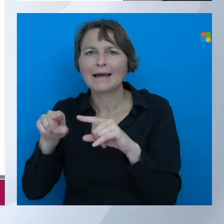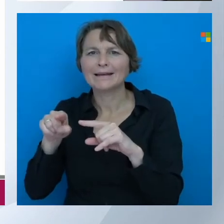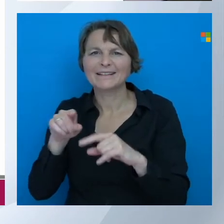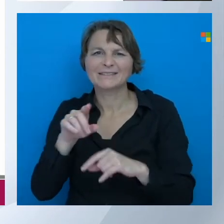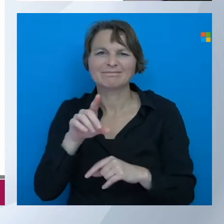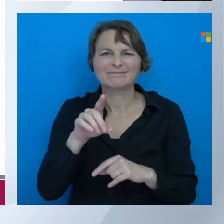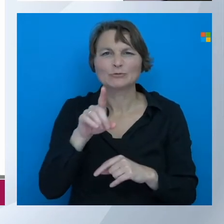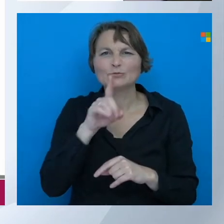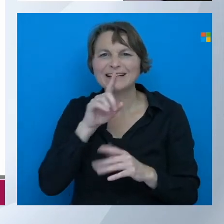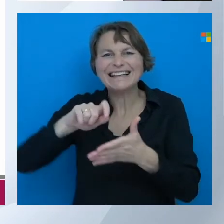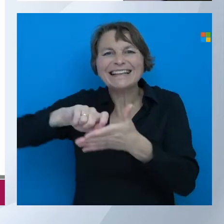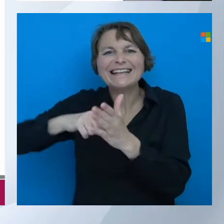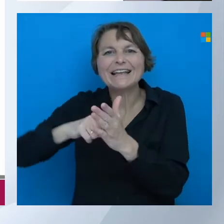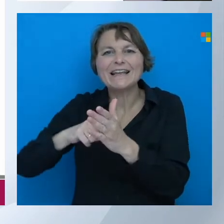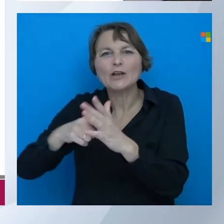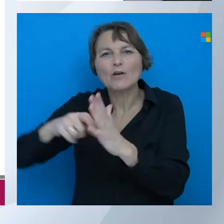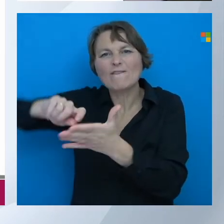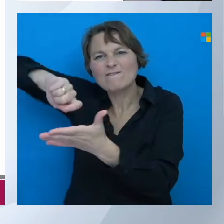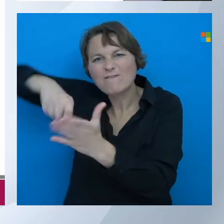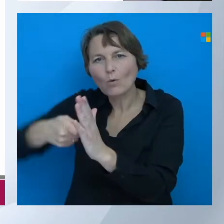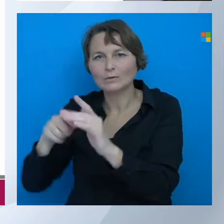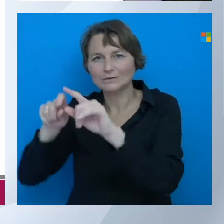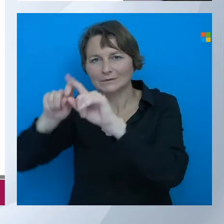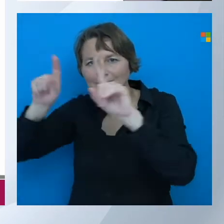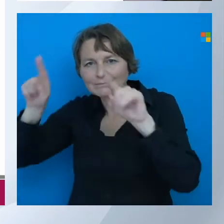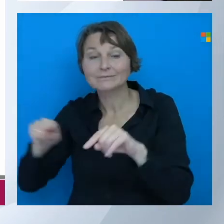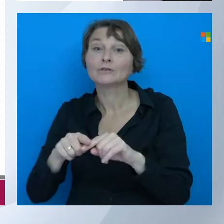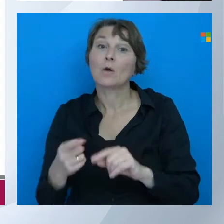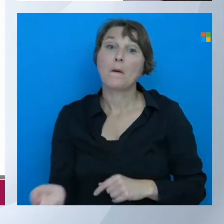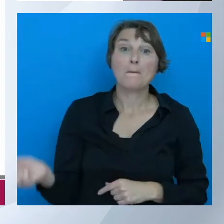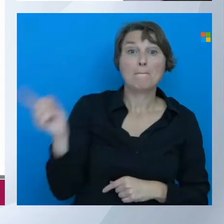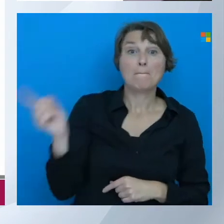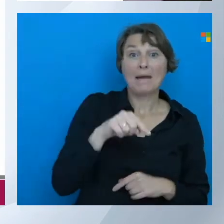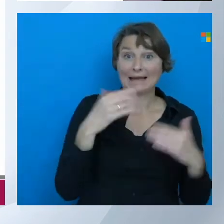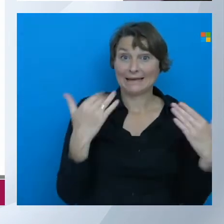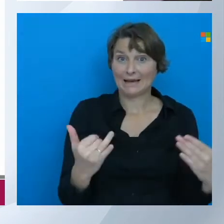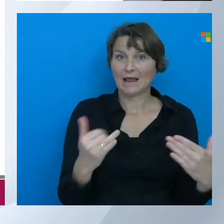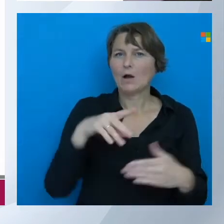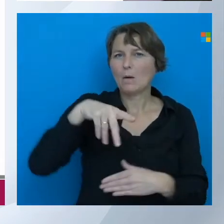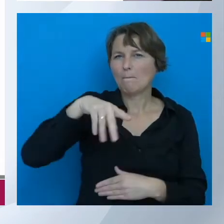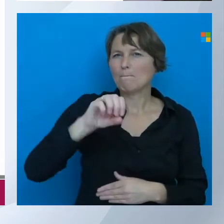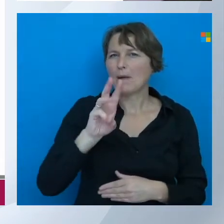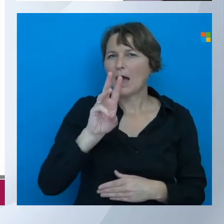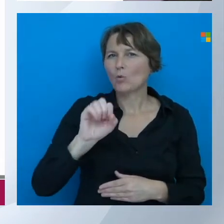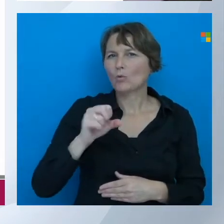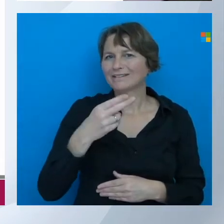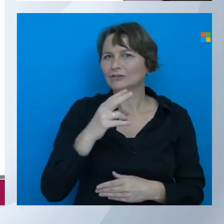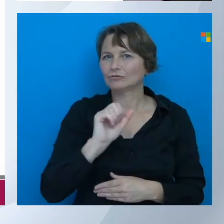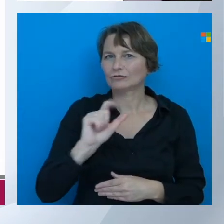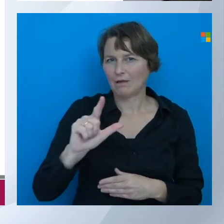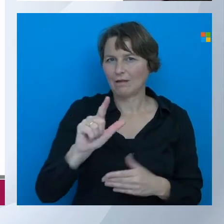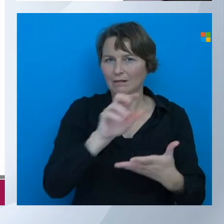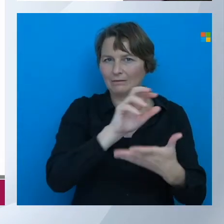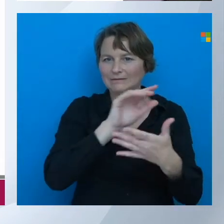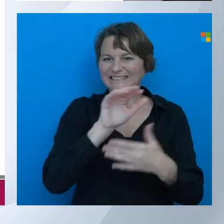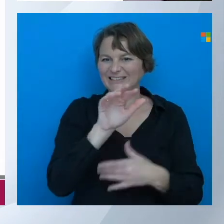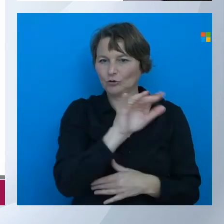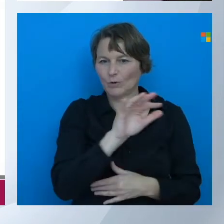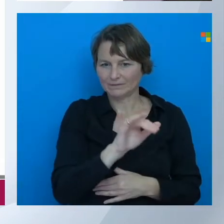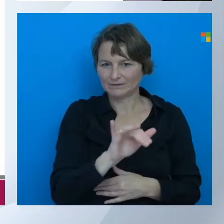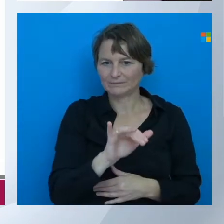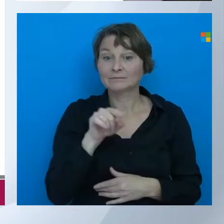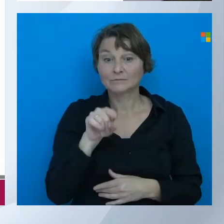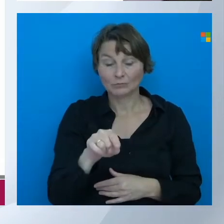Going back to my first PowerShell script. So first of all, I'm using now the Connect-AzAccount